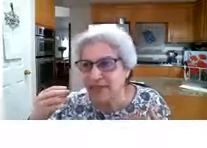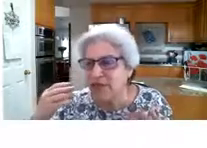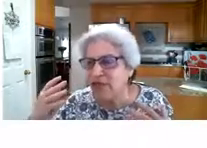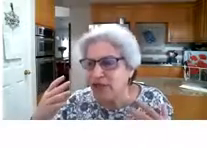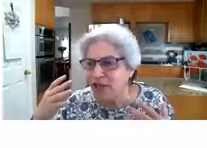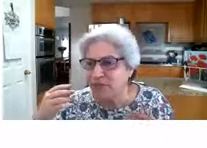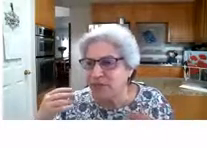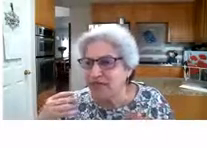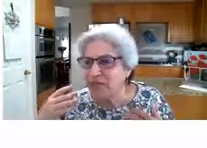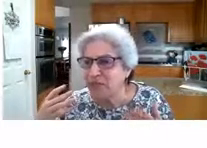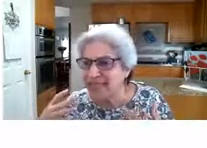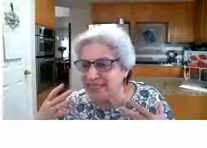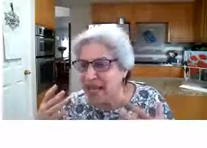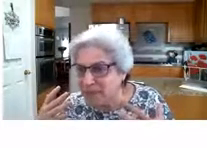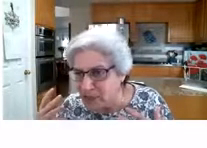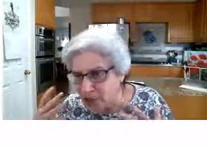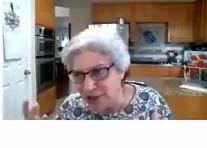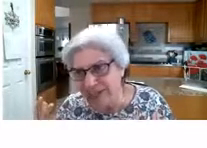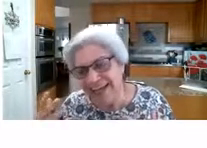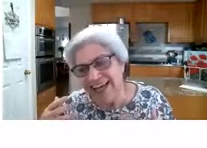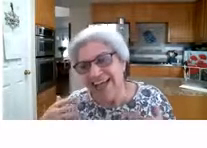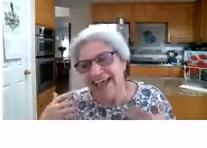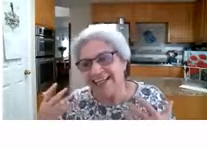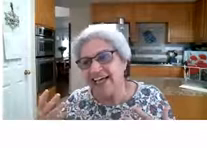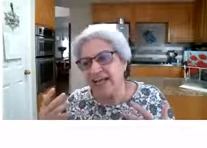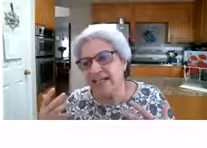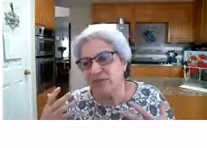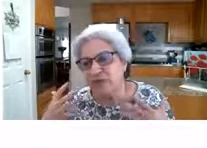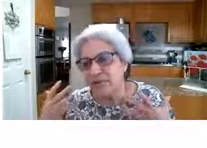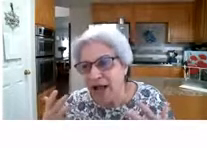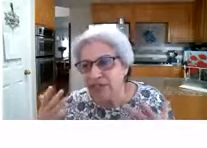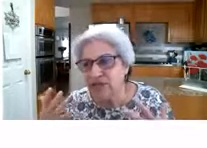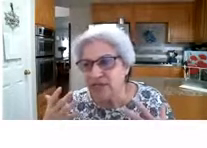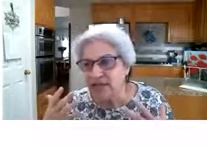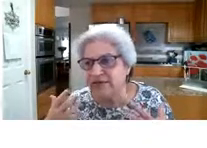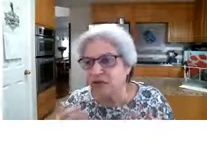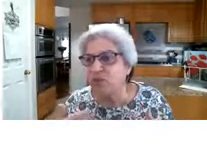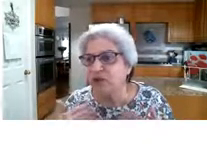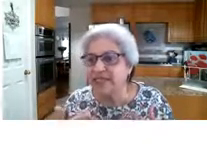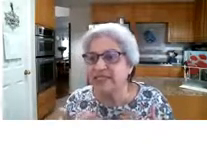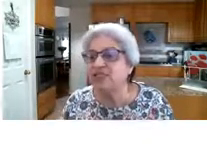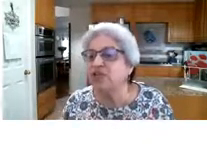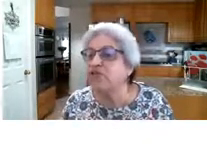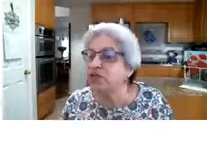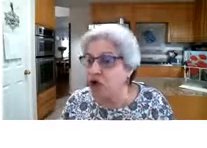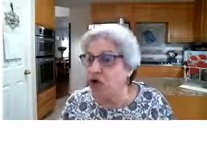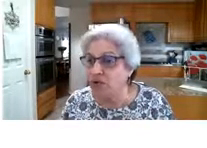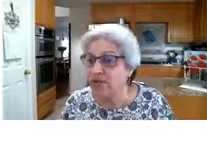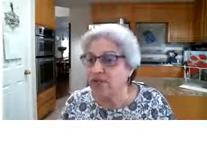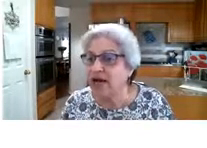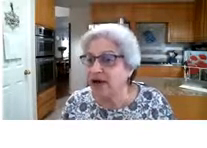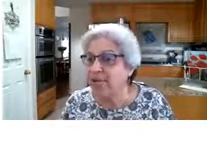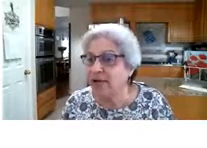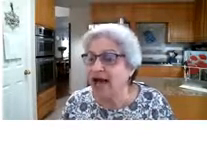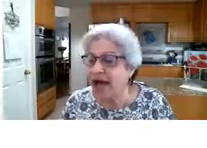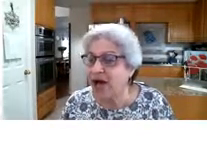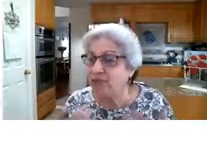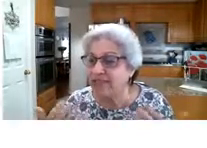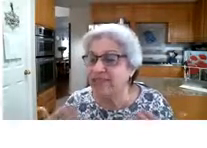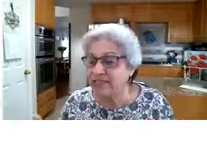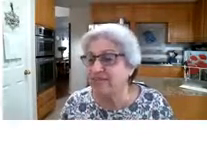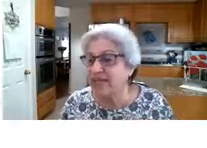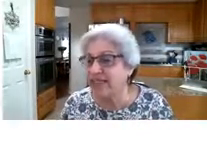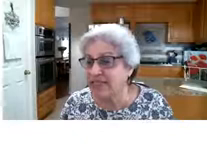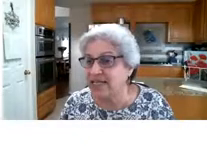critical thinker, be a little bit skeptical, and remind yourself that we still don't know